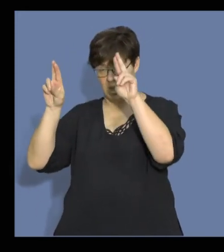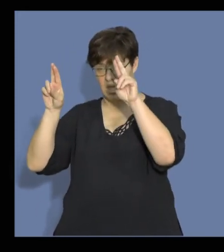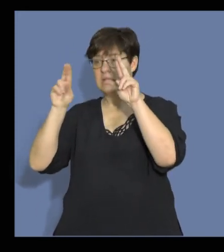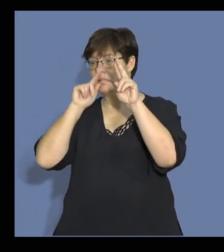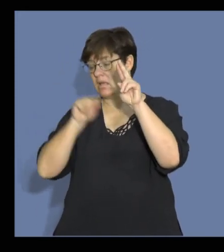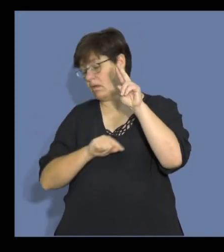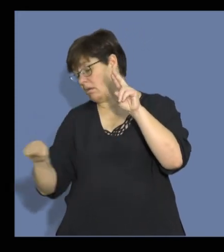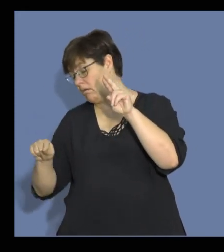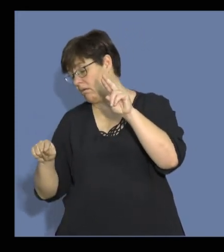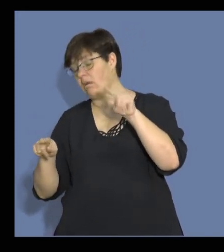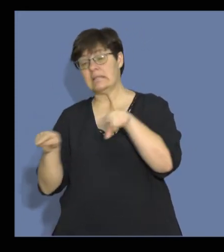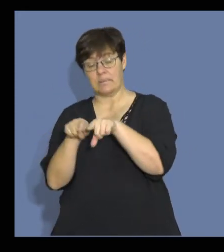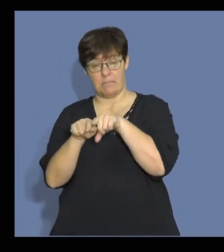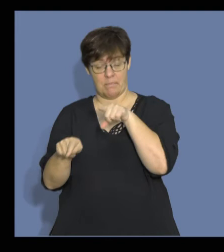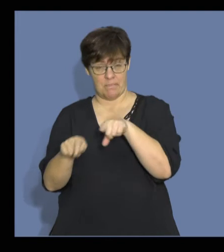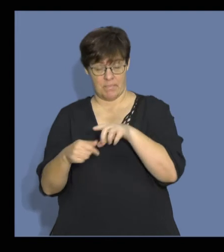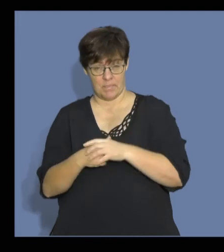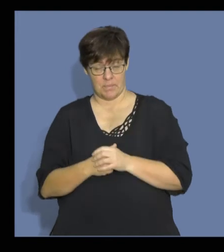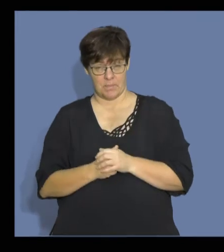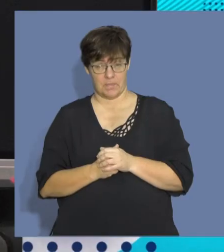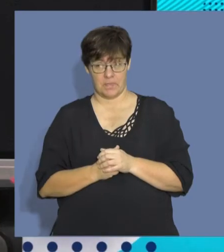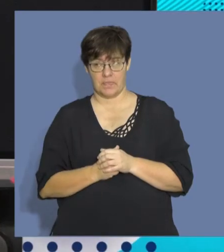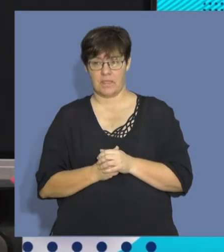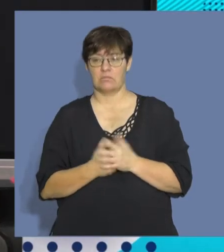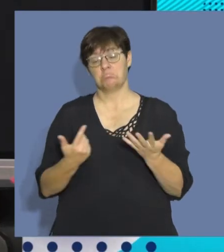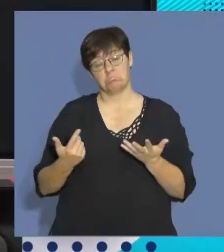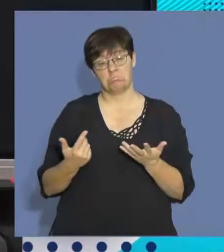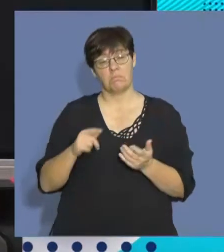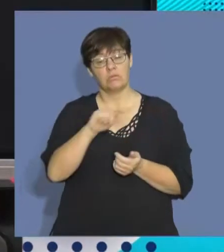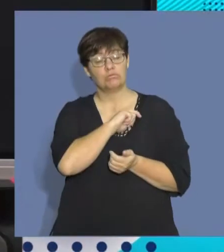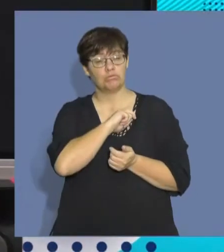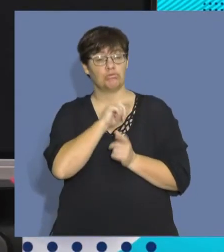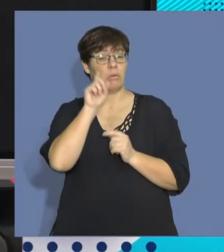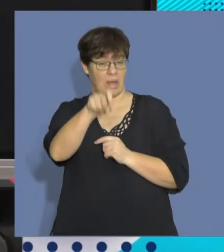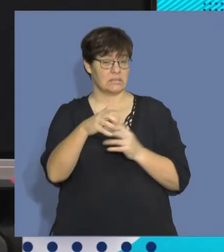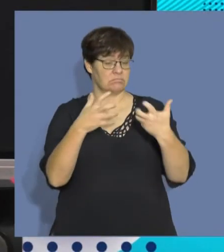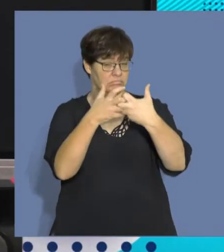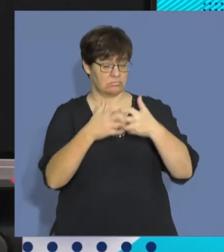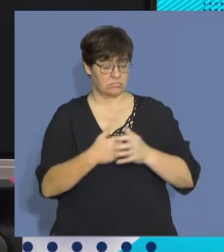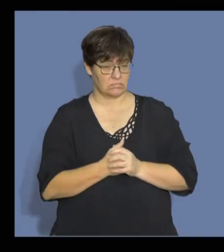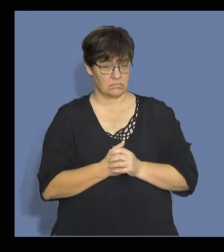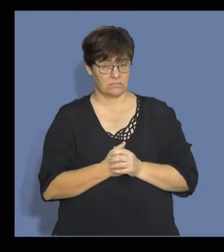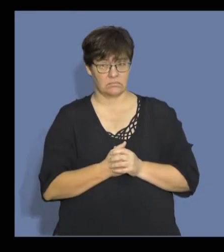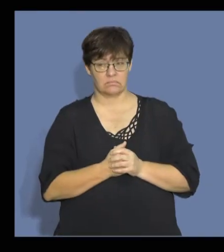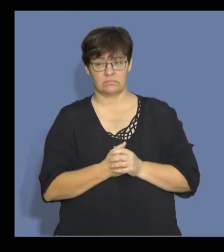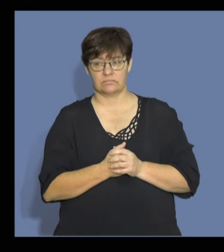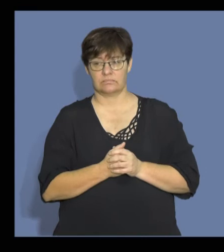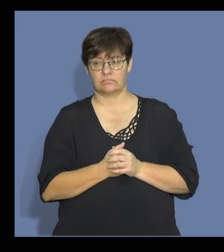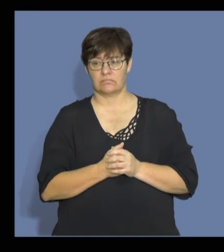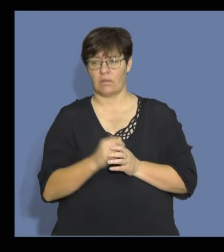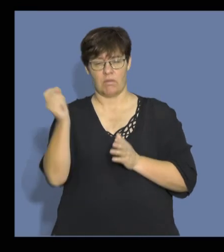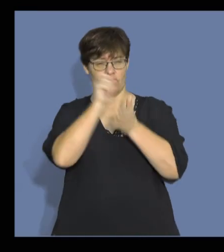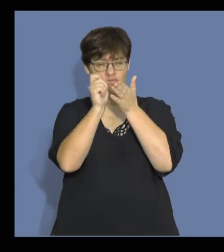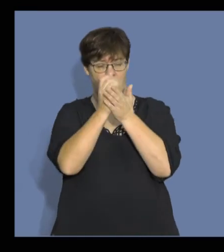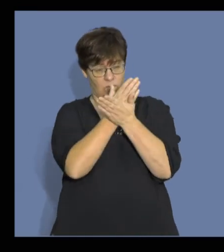it's equal to the long side squared. If it is, then it must be a right-angled triangle. And so I'm going to erase all of